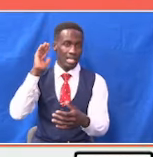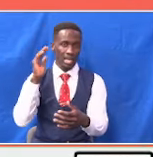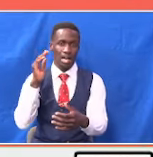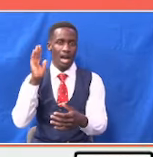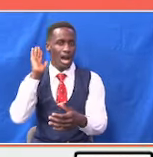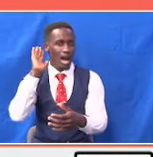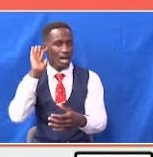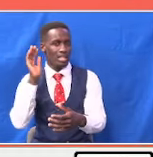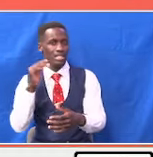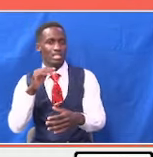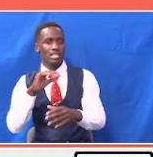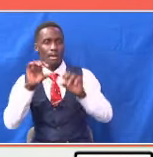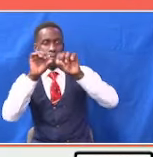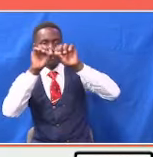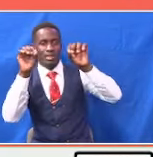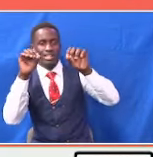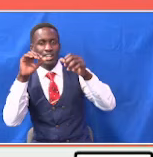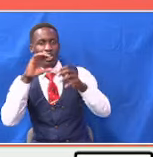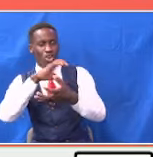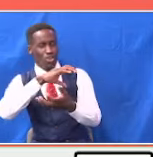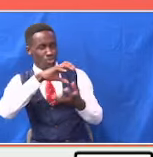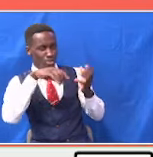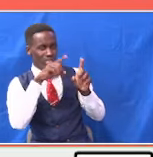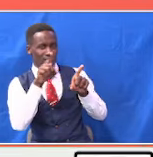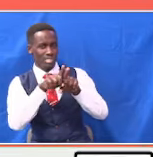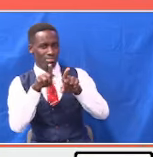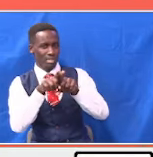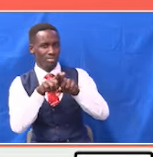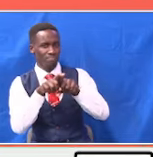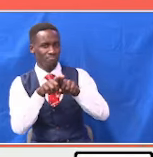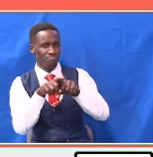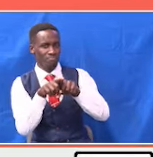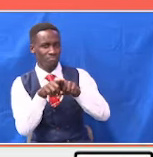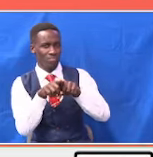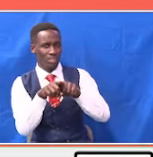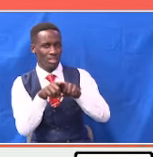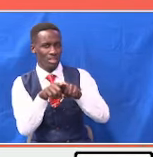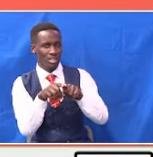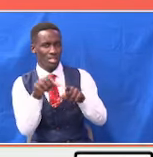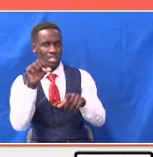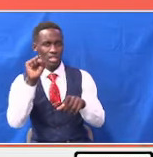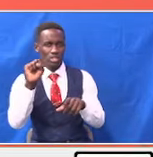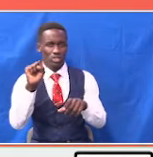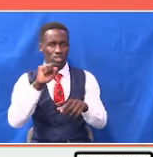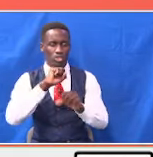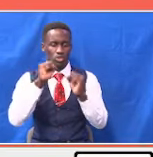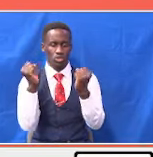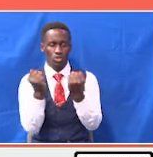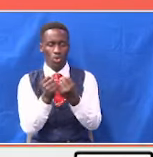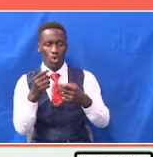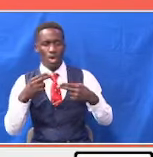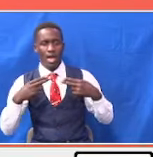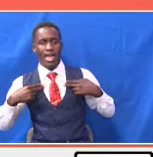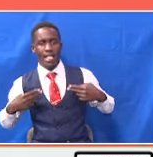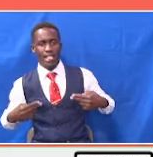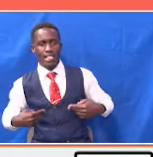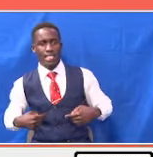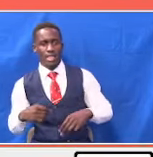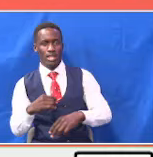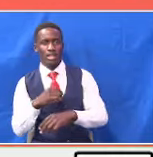the same thing, he confused the two. Mm-hmm. Yeah? Social Health Insurance Fund. Mm-hmm.